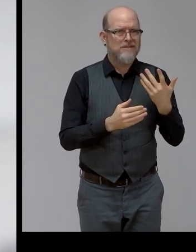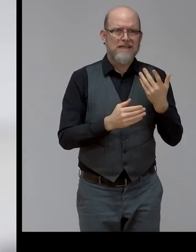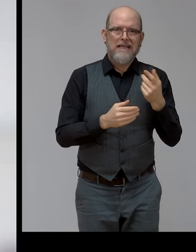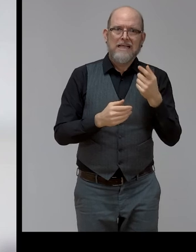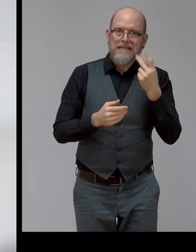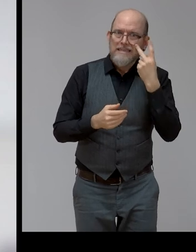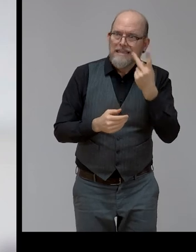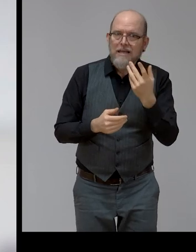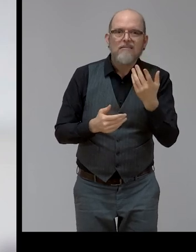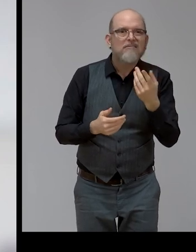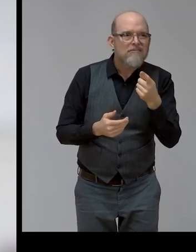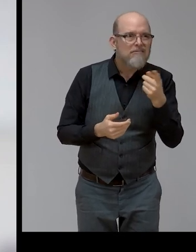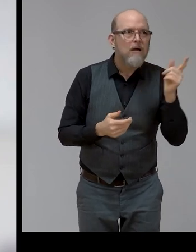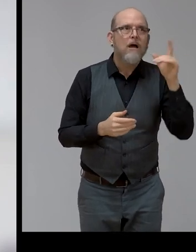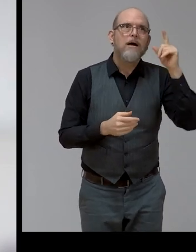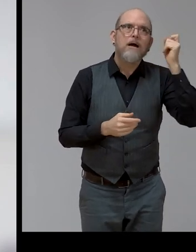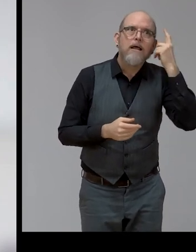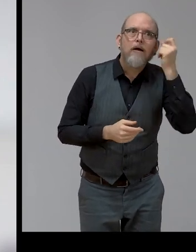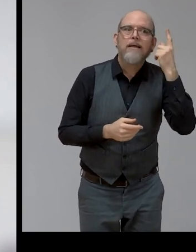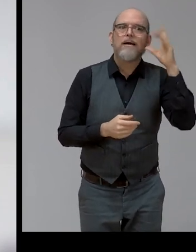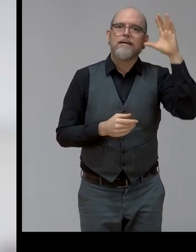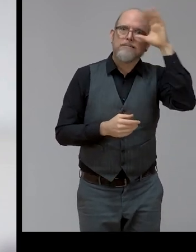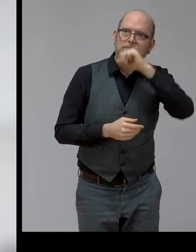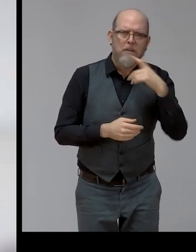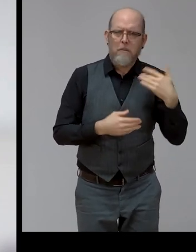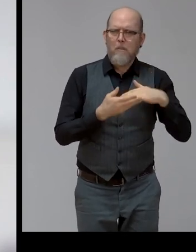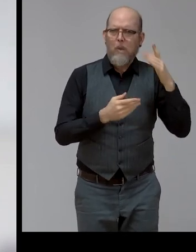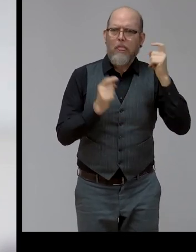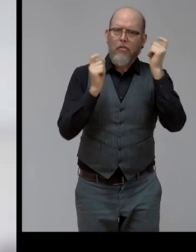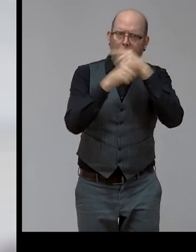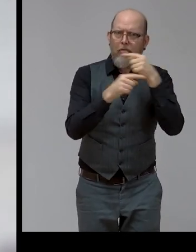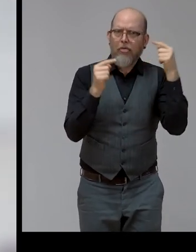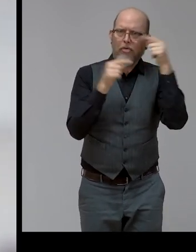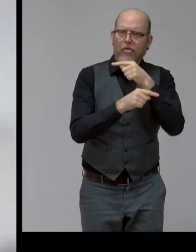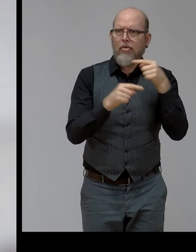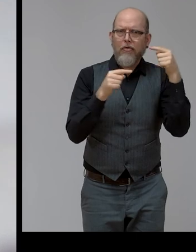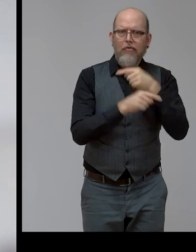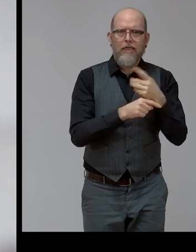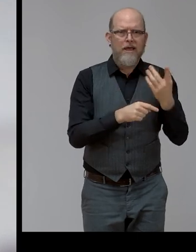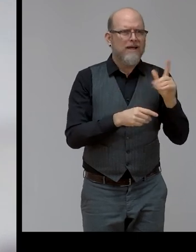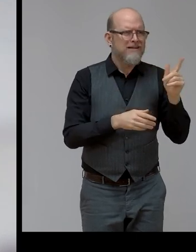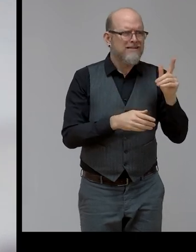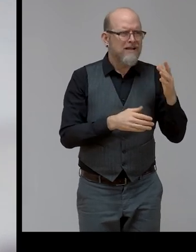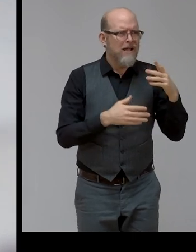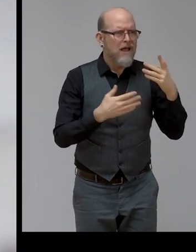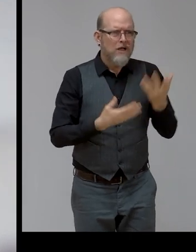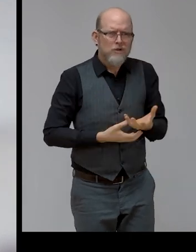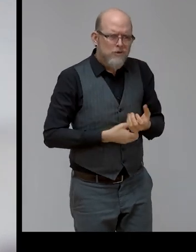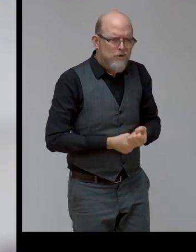how people with disability can contribute, and sometimes they're more seen as a liability than an